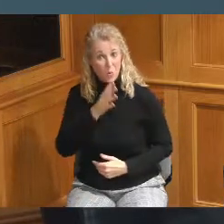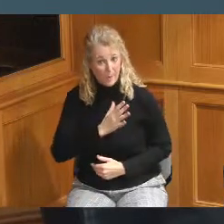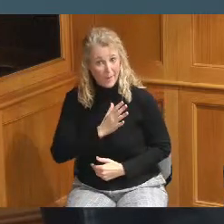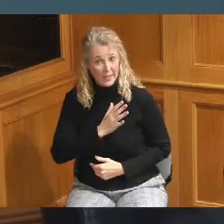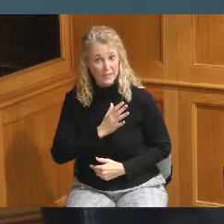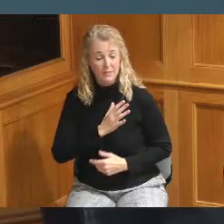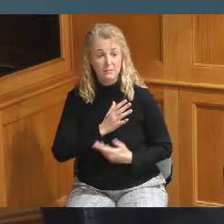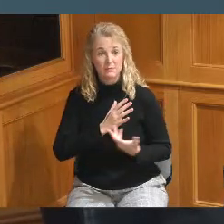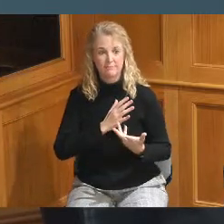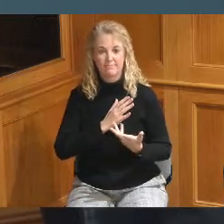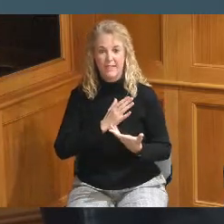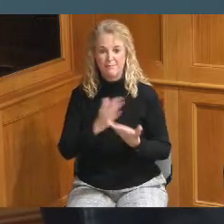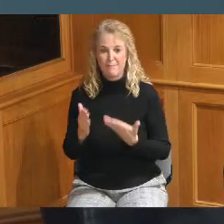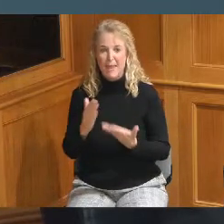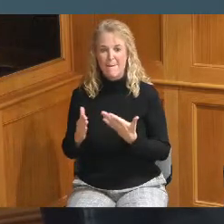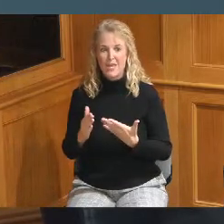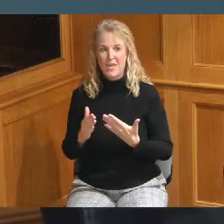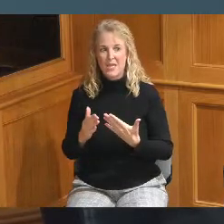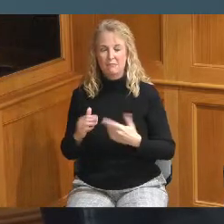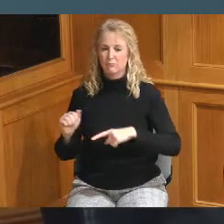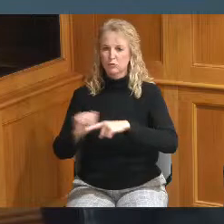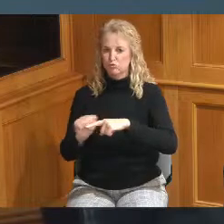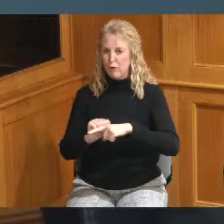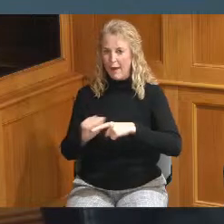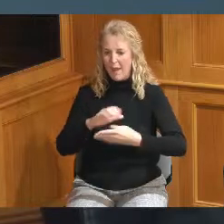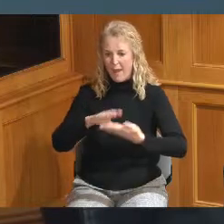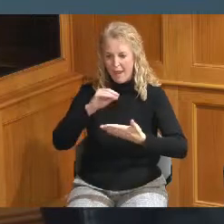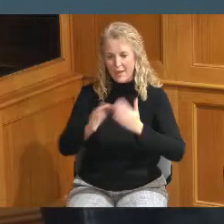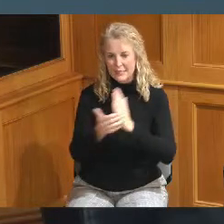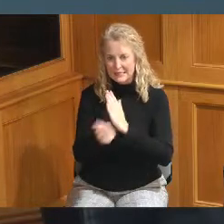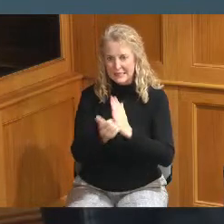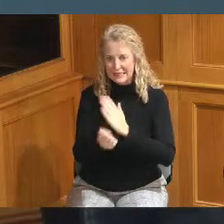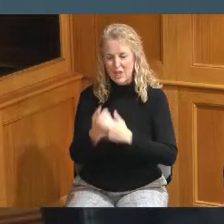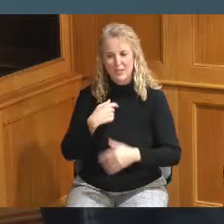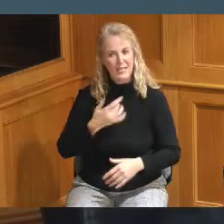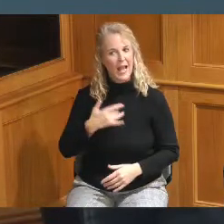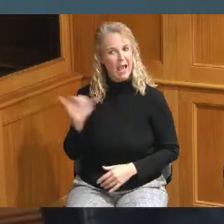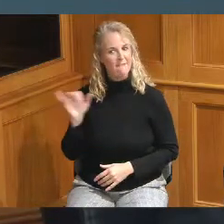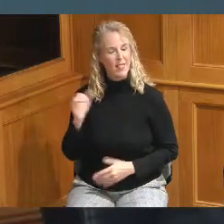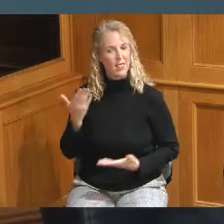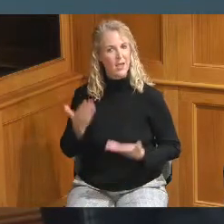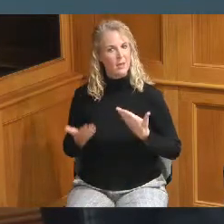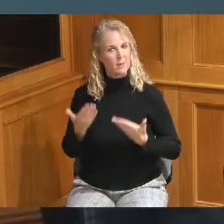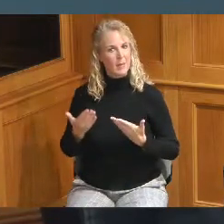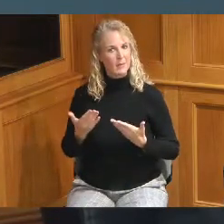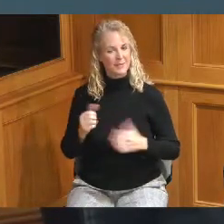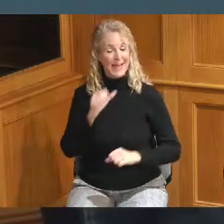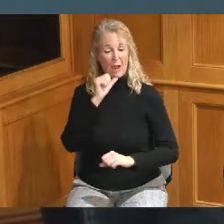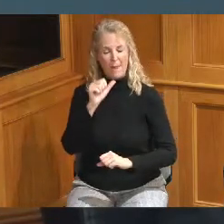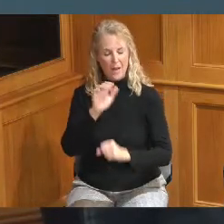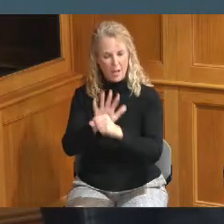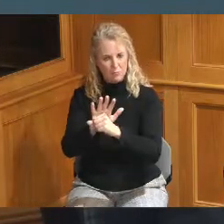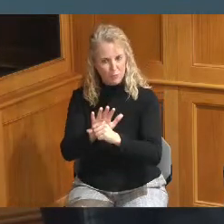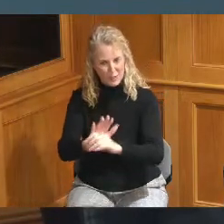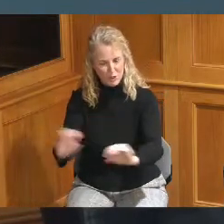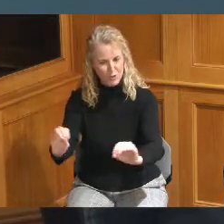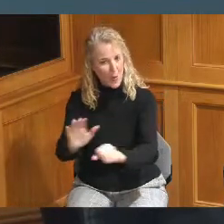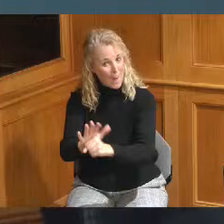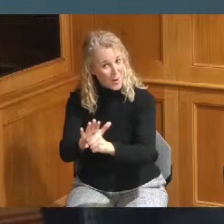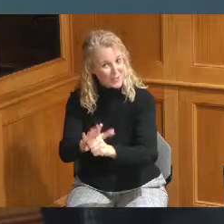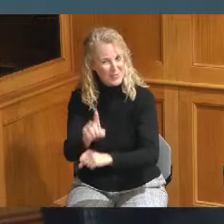out and do some things and have some training. And I can see how possibly, I'm not putting him on the spot, JFS